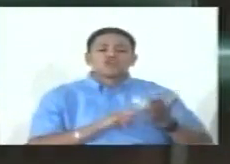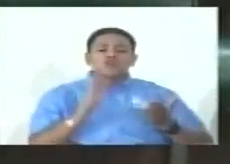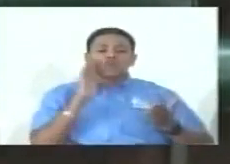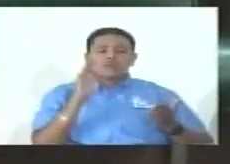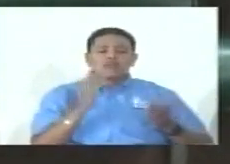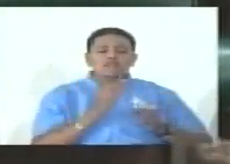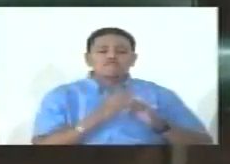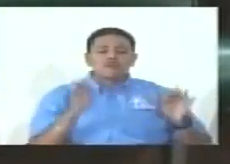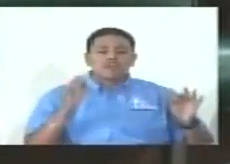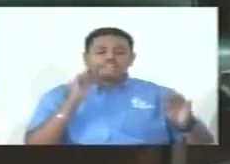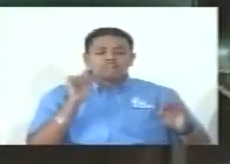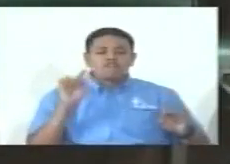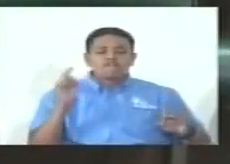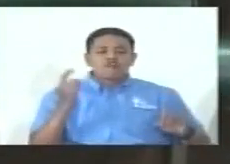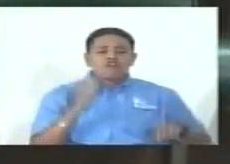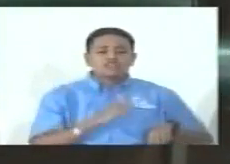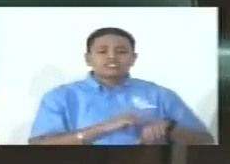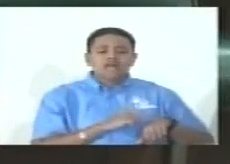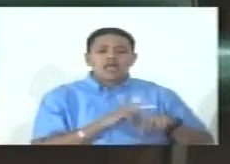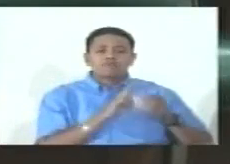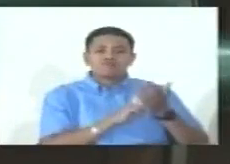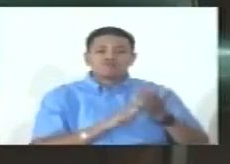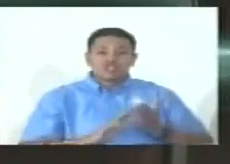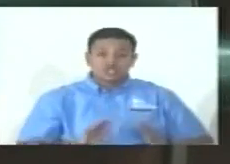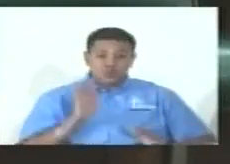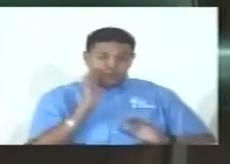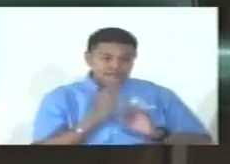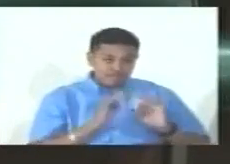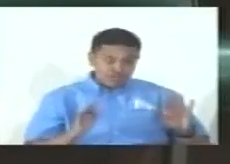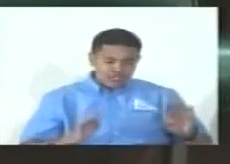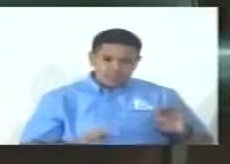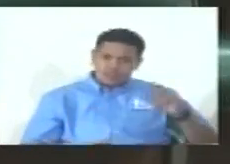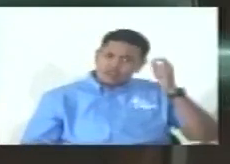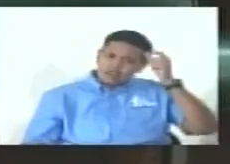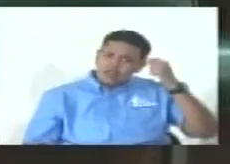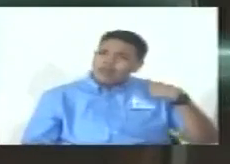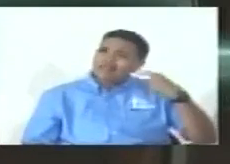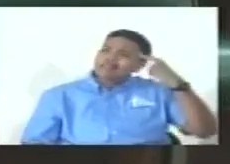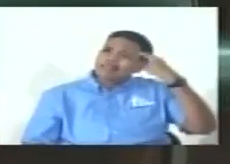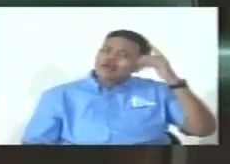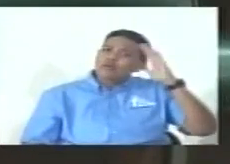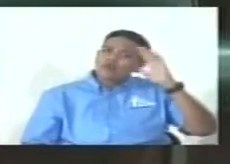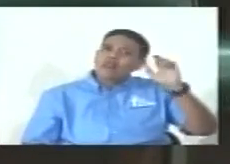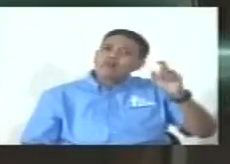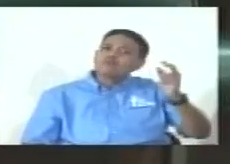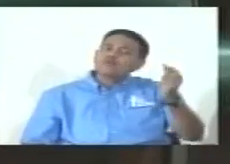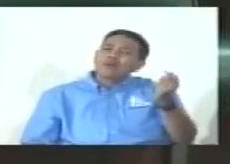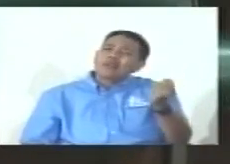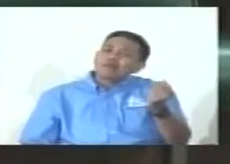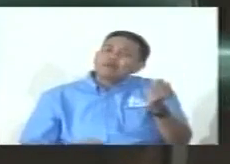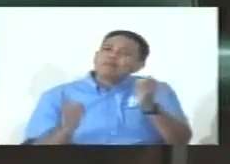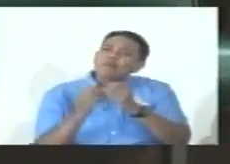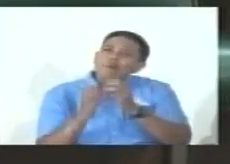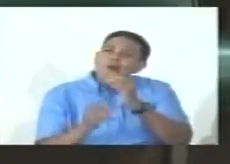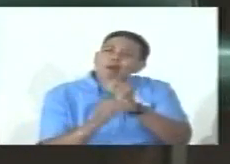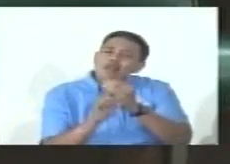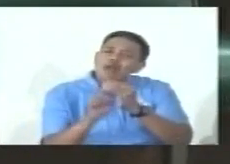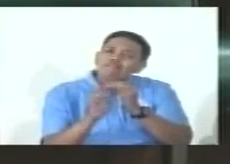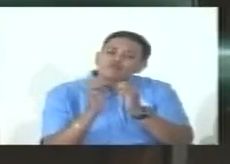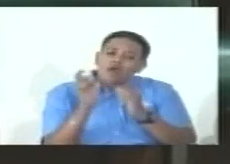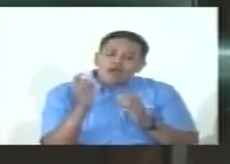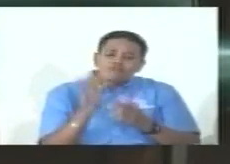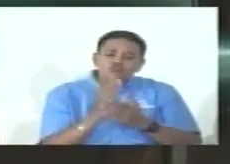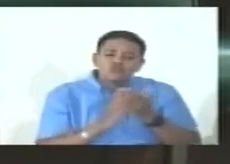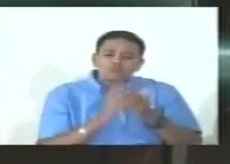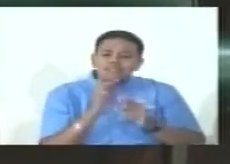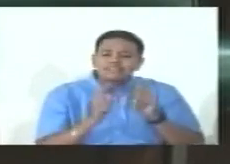for the first-time registrants. But I think that we're going to have to do a little bit more in terms of having some